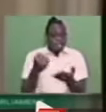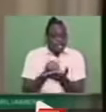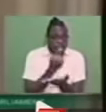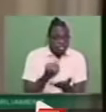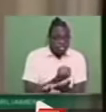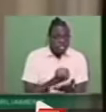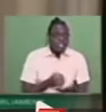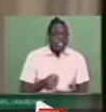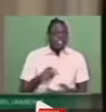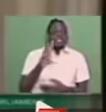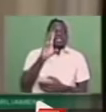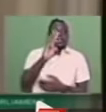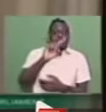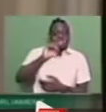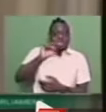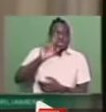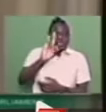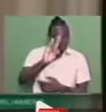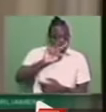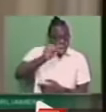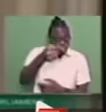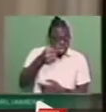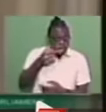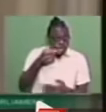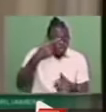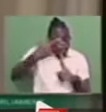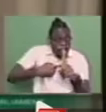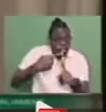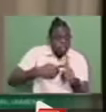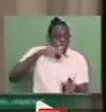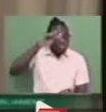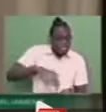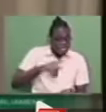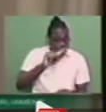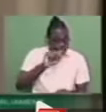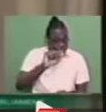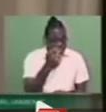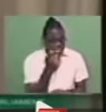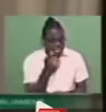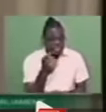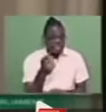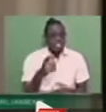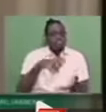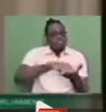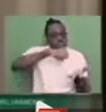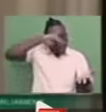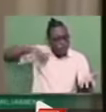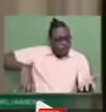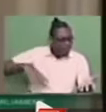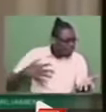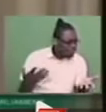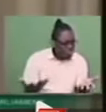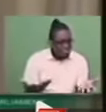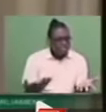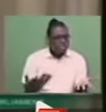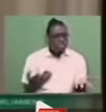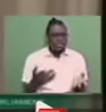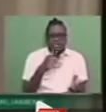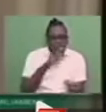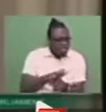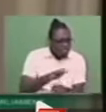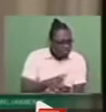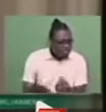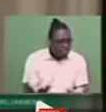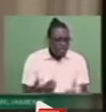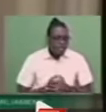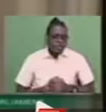savage attack on labor was predicted. As I said, the privatization report and NP and others, more job